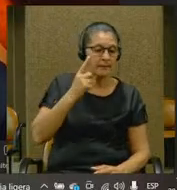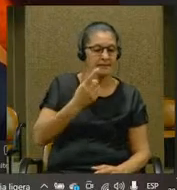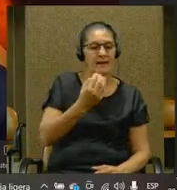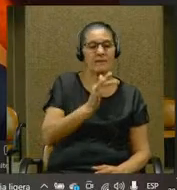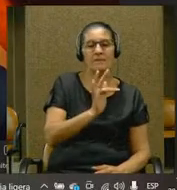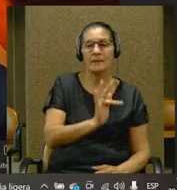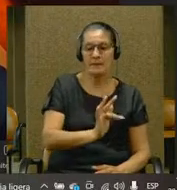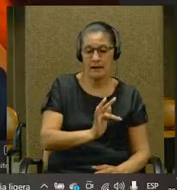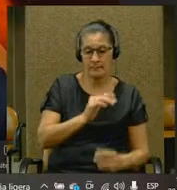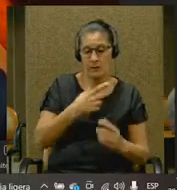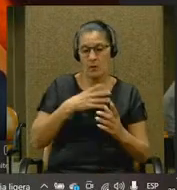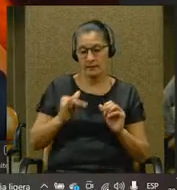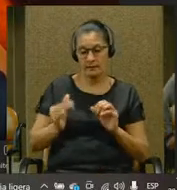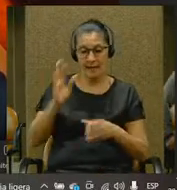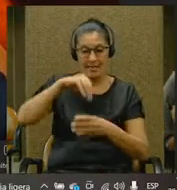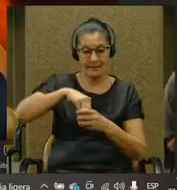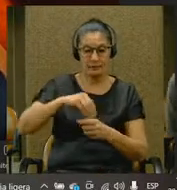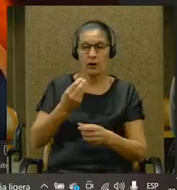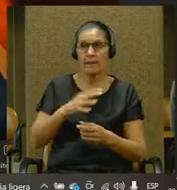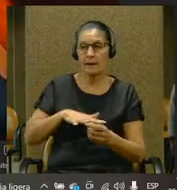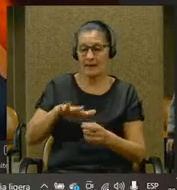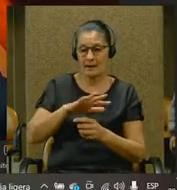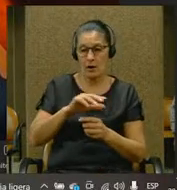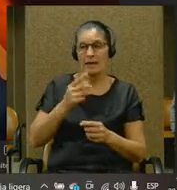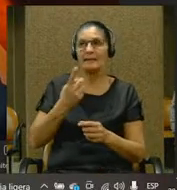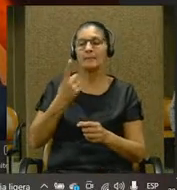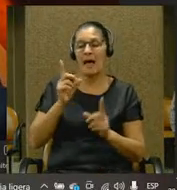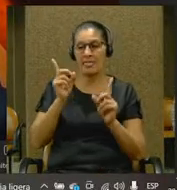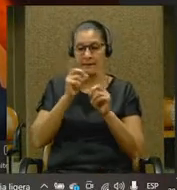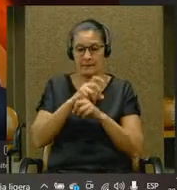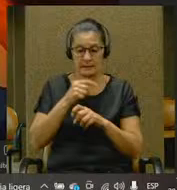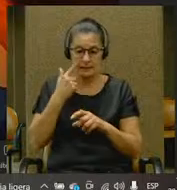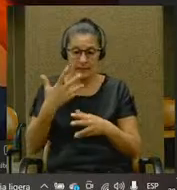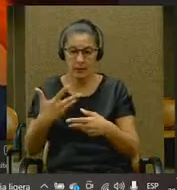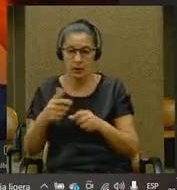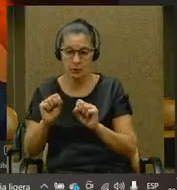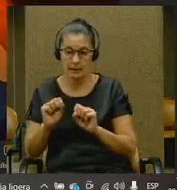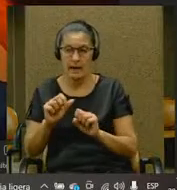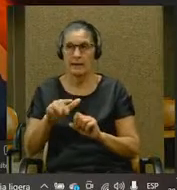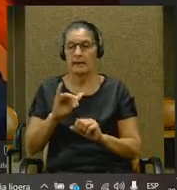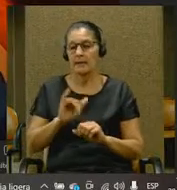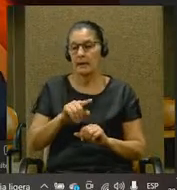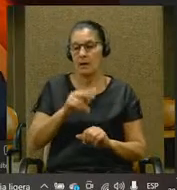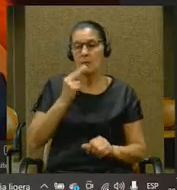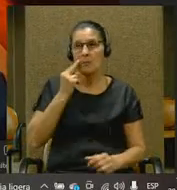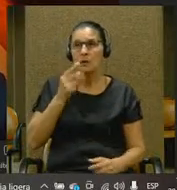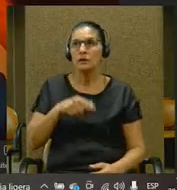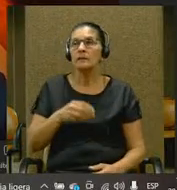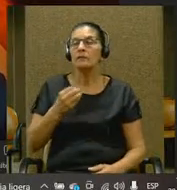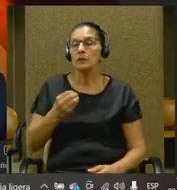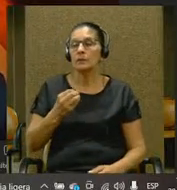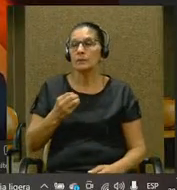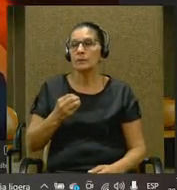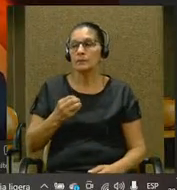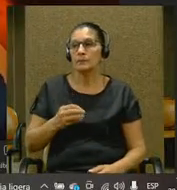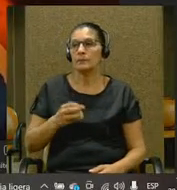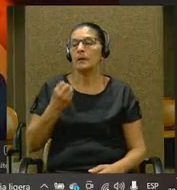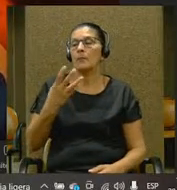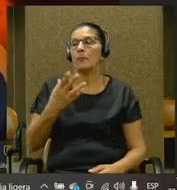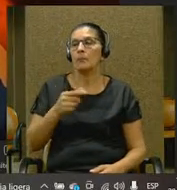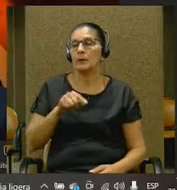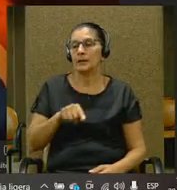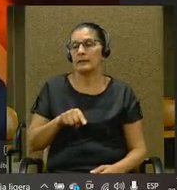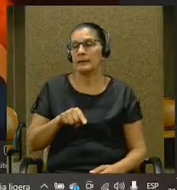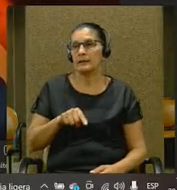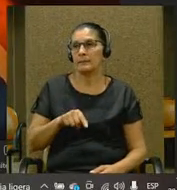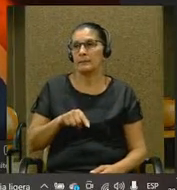can become harder to find heroin. And part of the reason is that fentanyl is so cheap